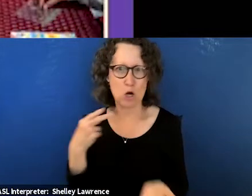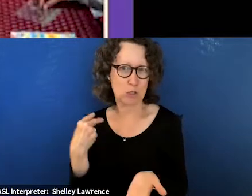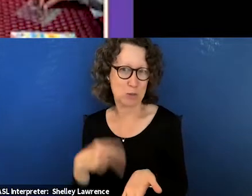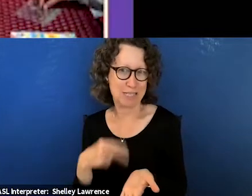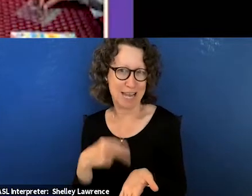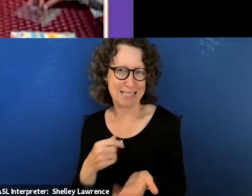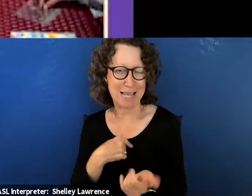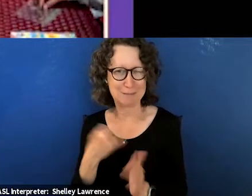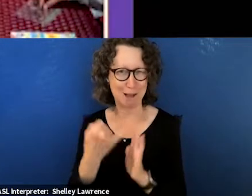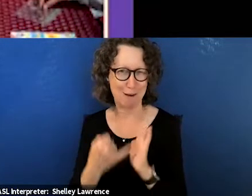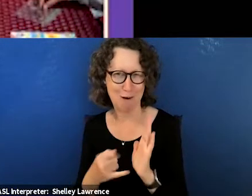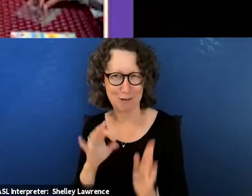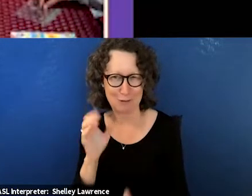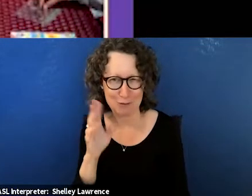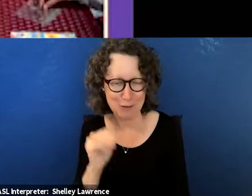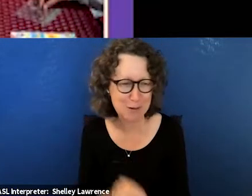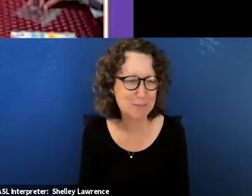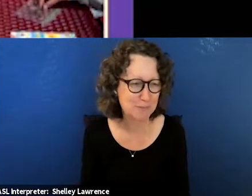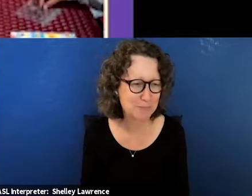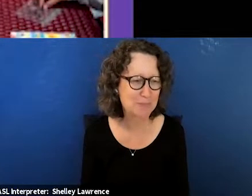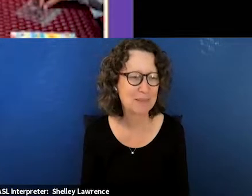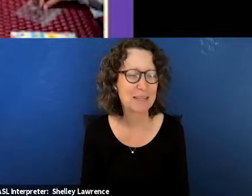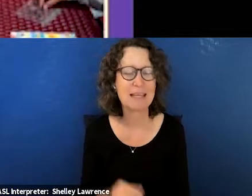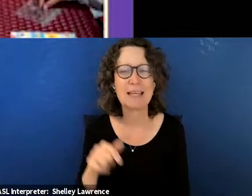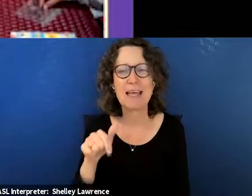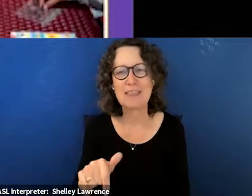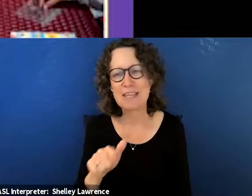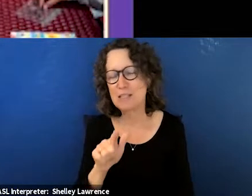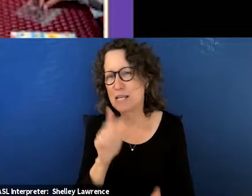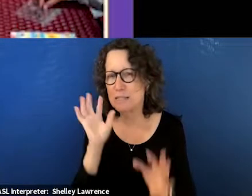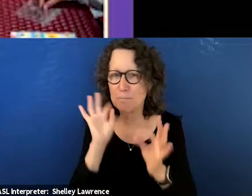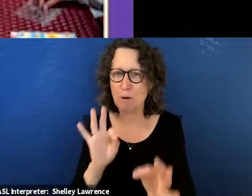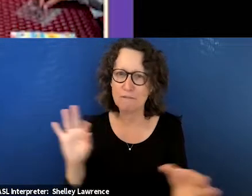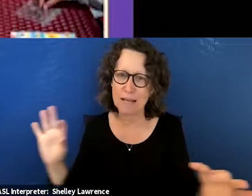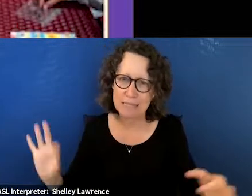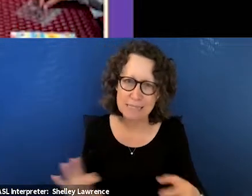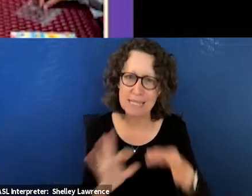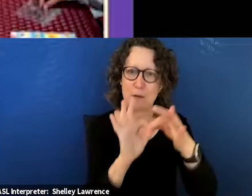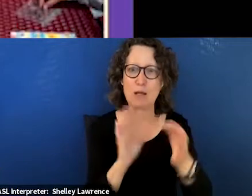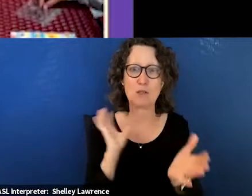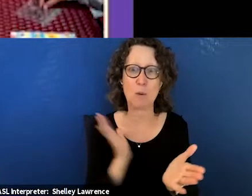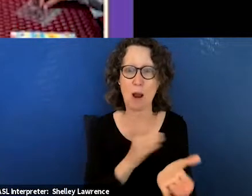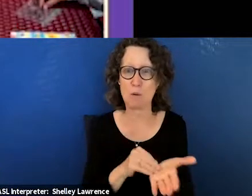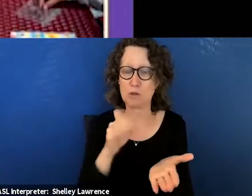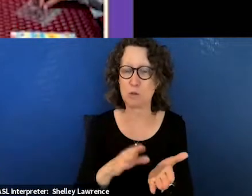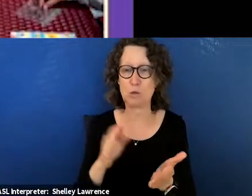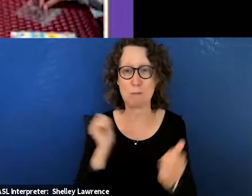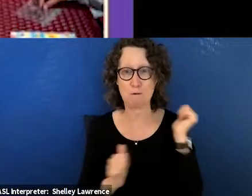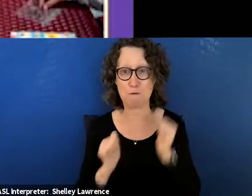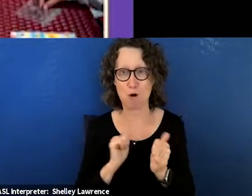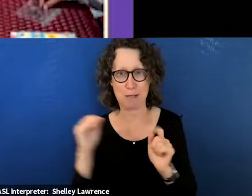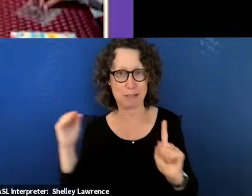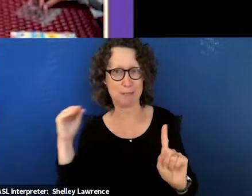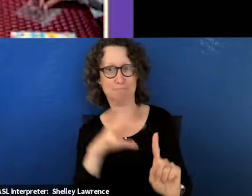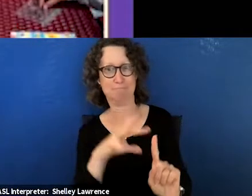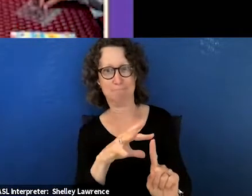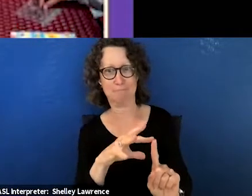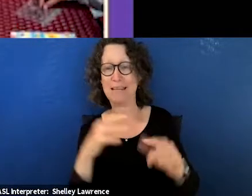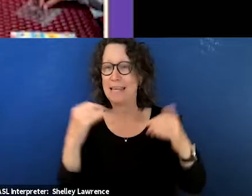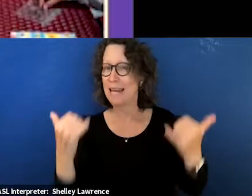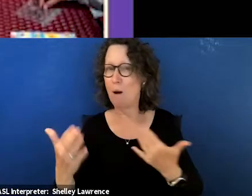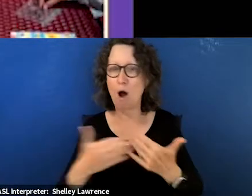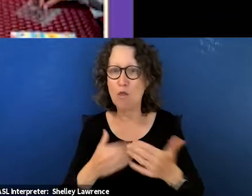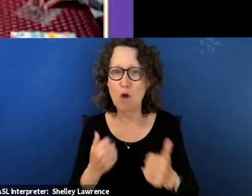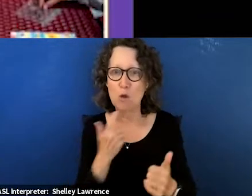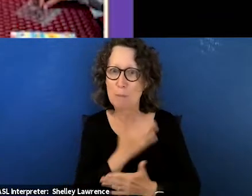as my art form. This is a perfect segue to our student performer spotlight. Now, although you